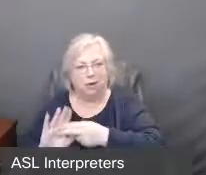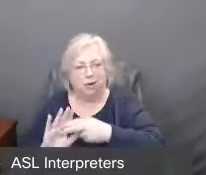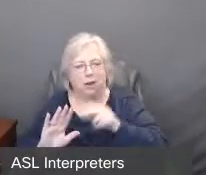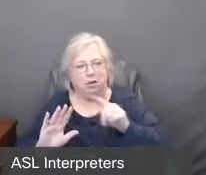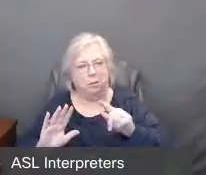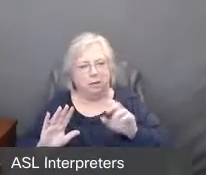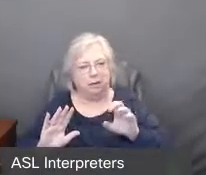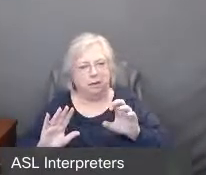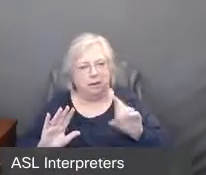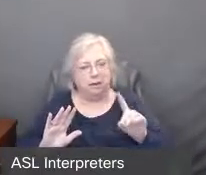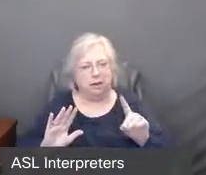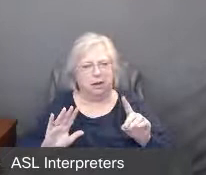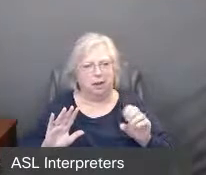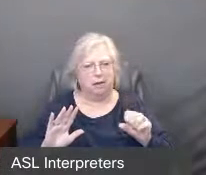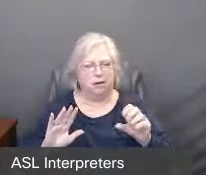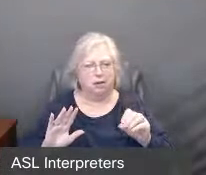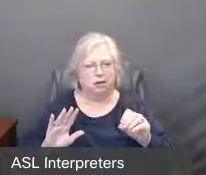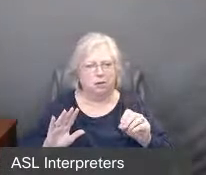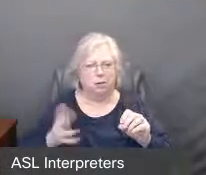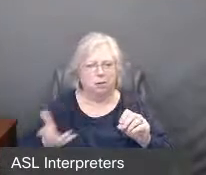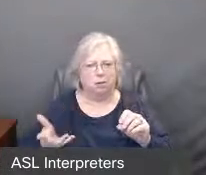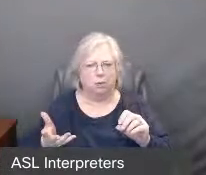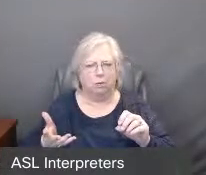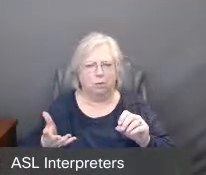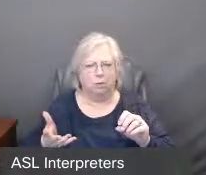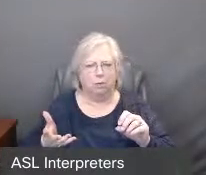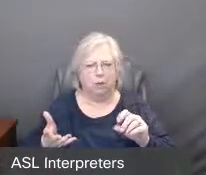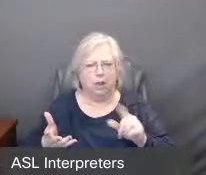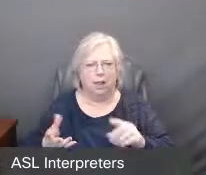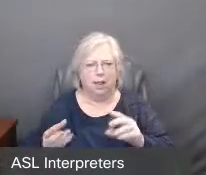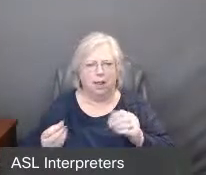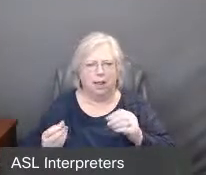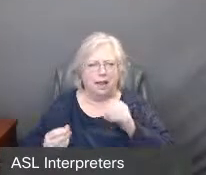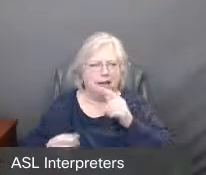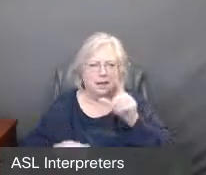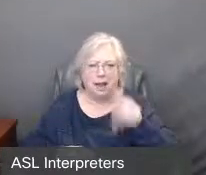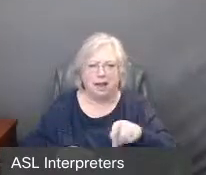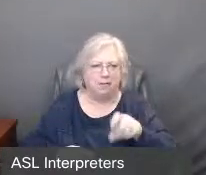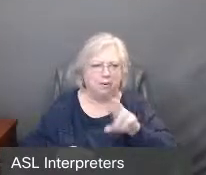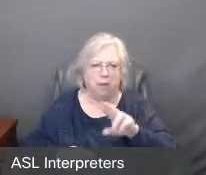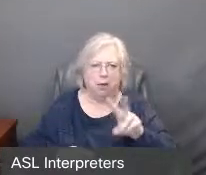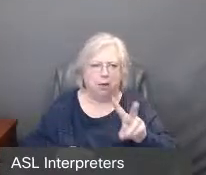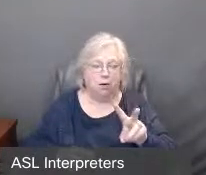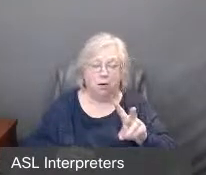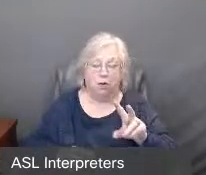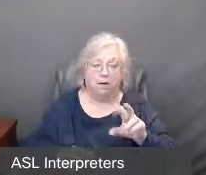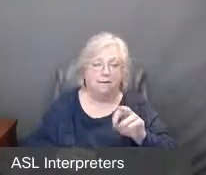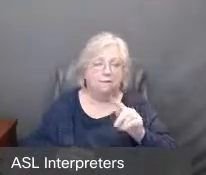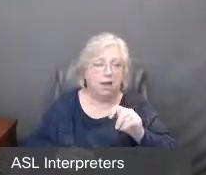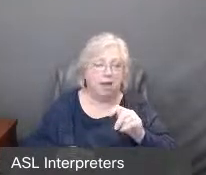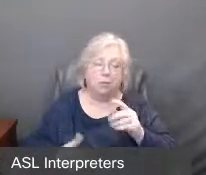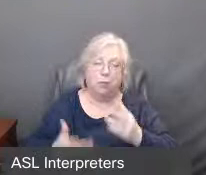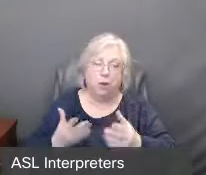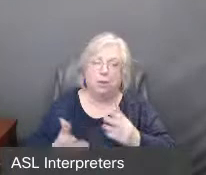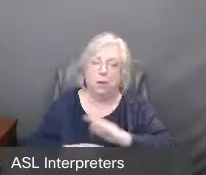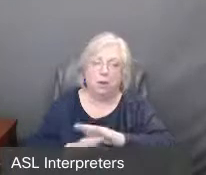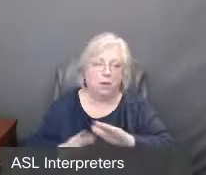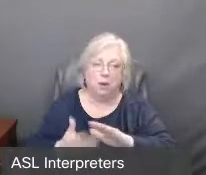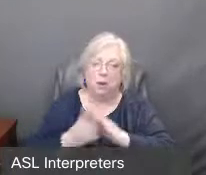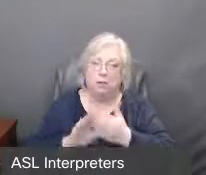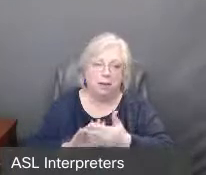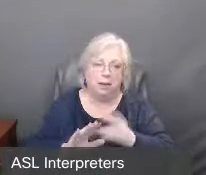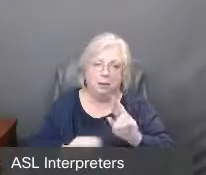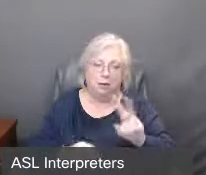PCD. So this land does not have to be R2, and in fact, likely will not be R2. And